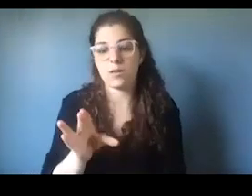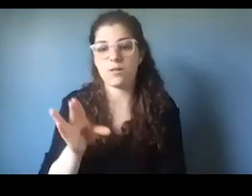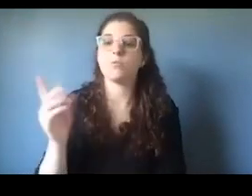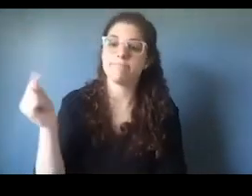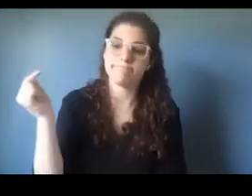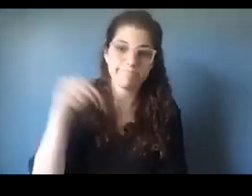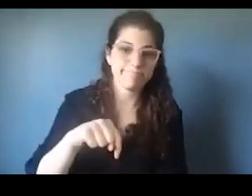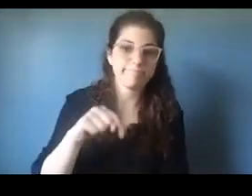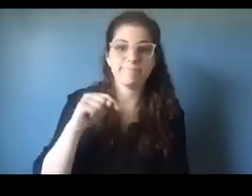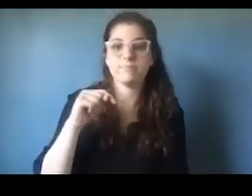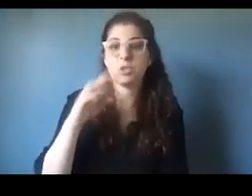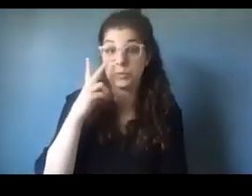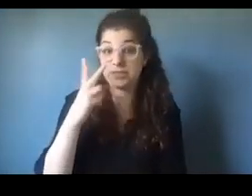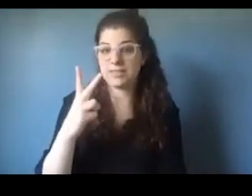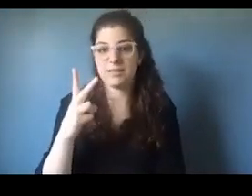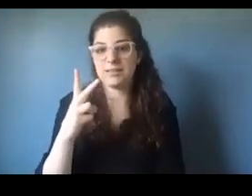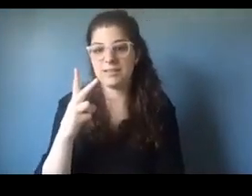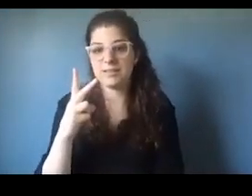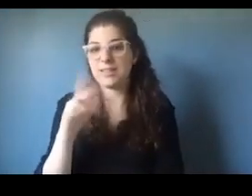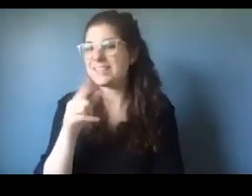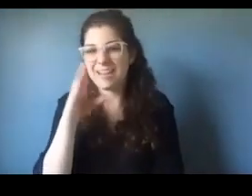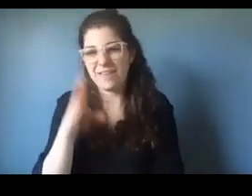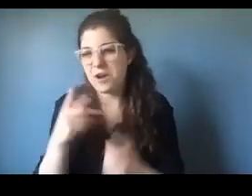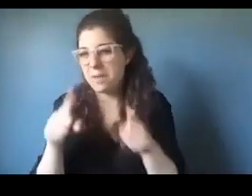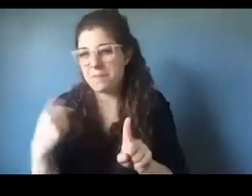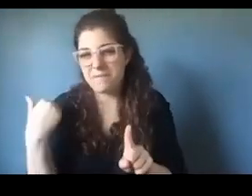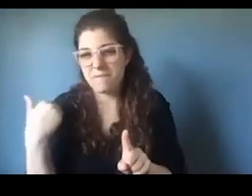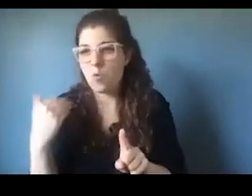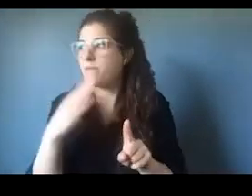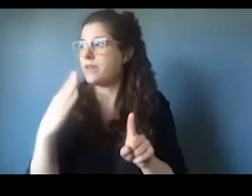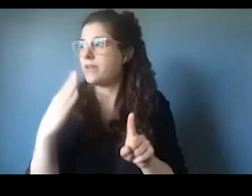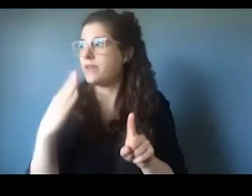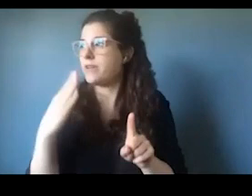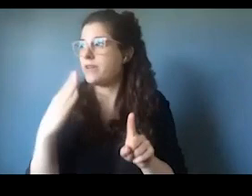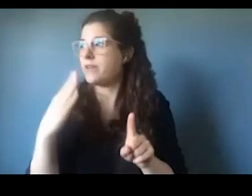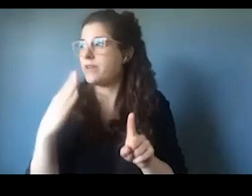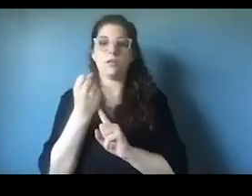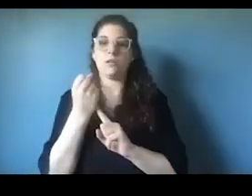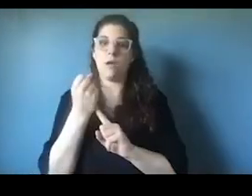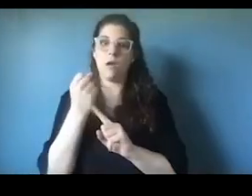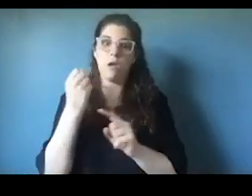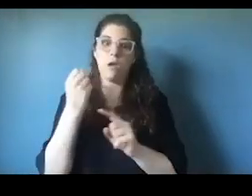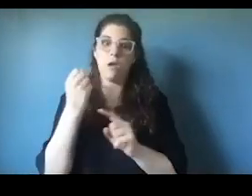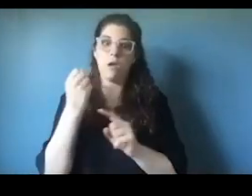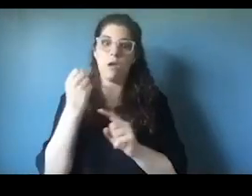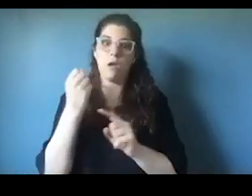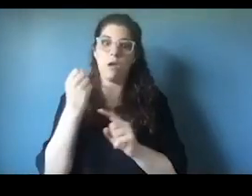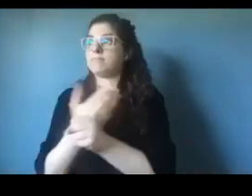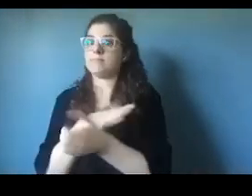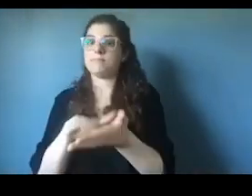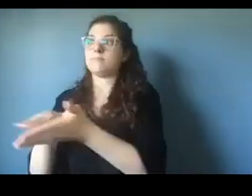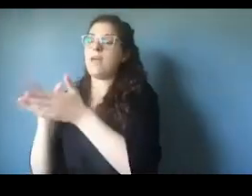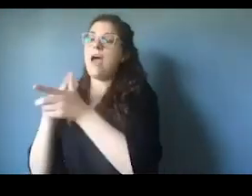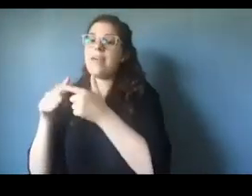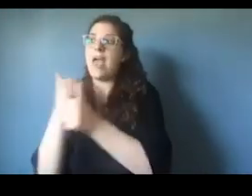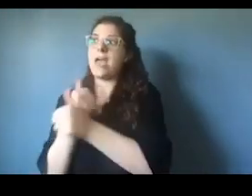their employer. You can see that that's never happened before. We've never had a situation like this where there's been massive job losses, but almost everybody laid off